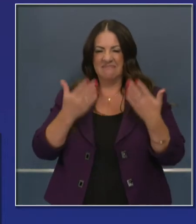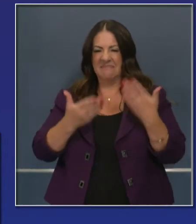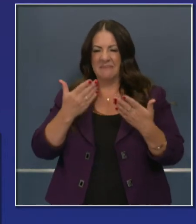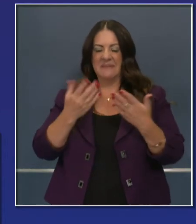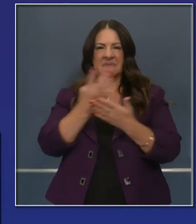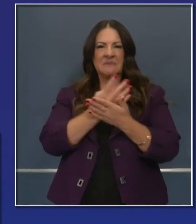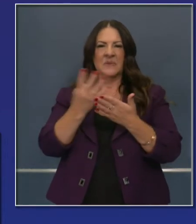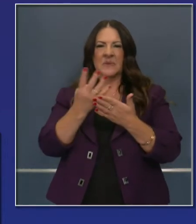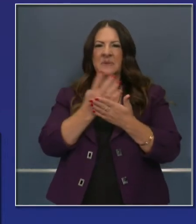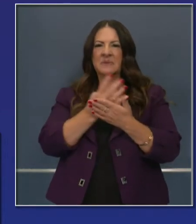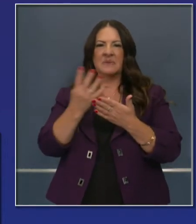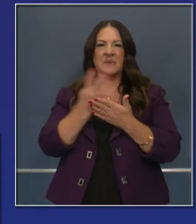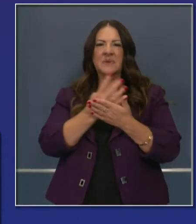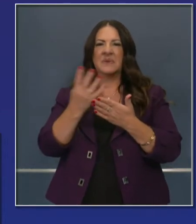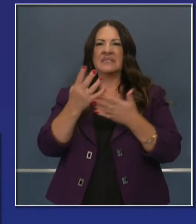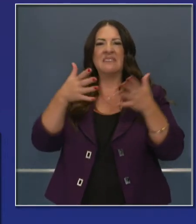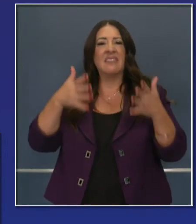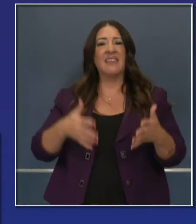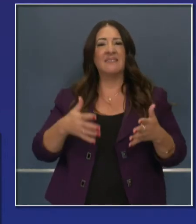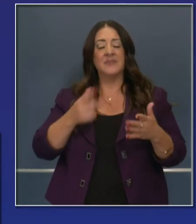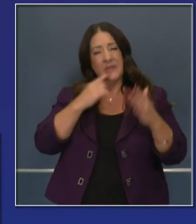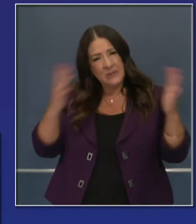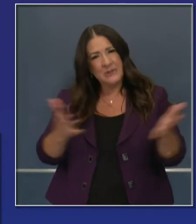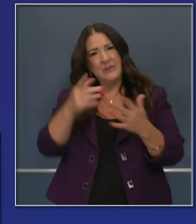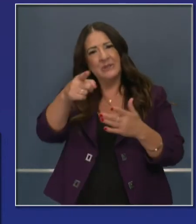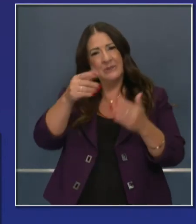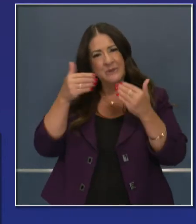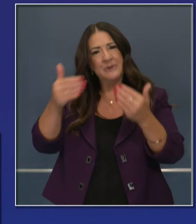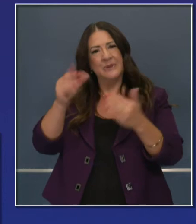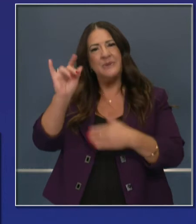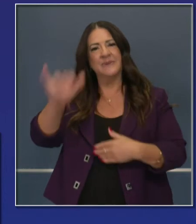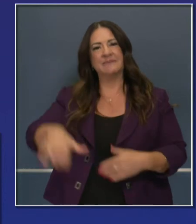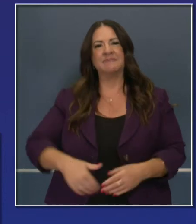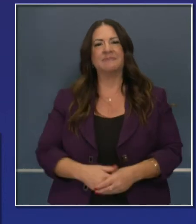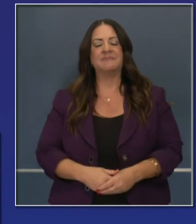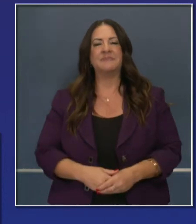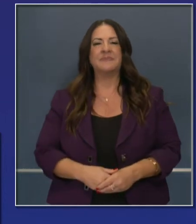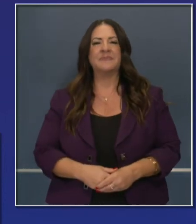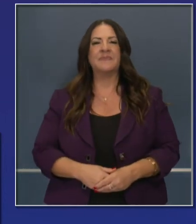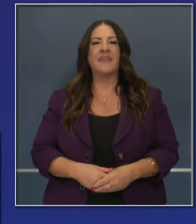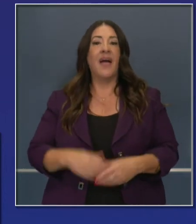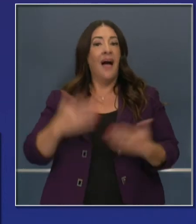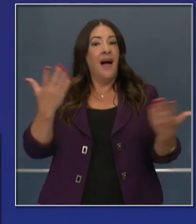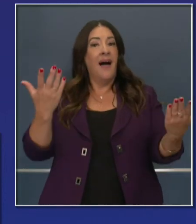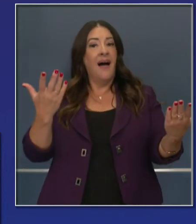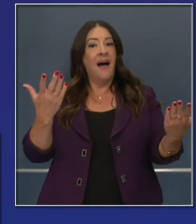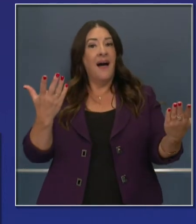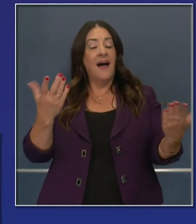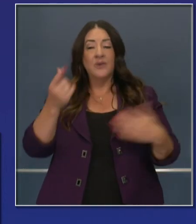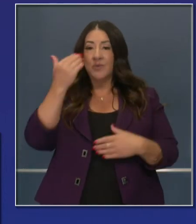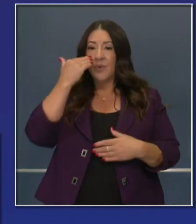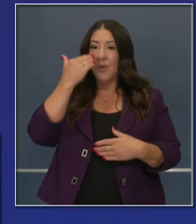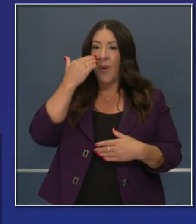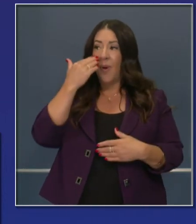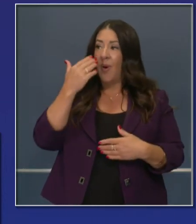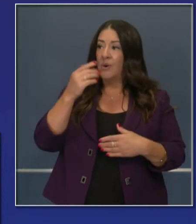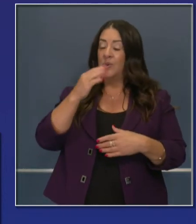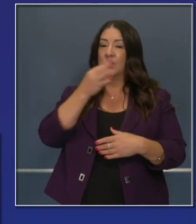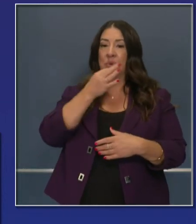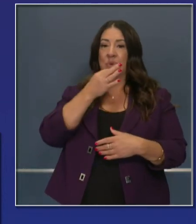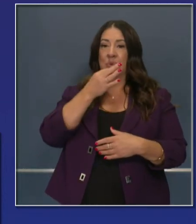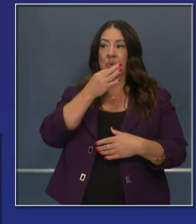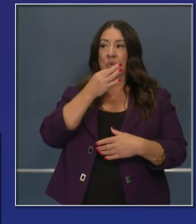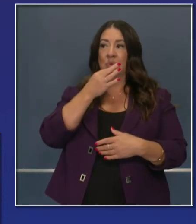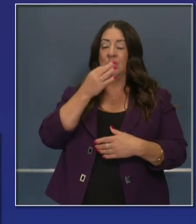encourage all of you to fill out this census. And speaking of number of weeks left, well, number of weeks before we move into the peak of our